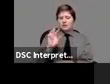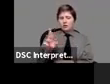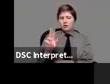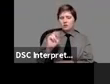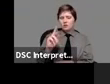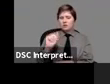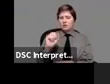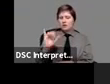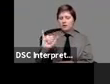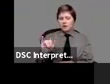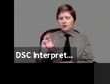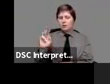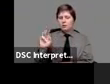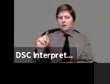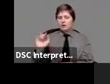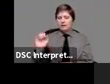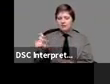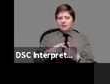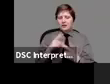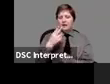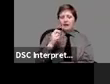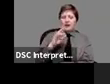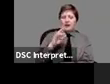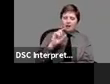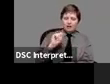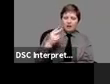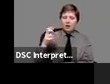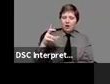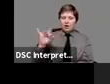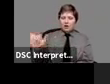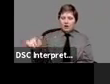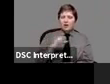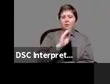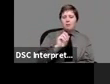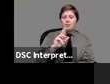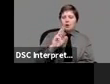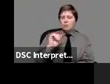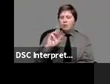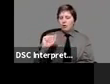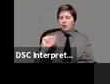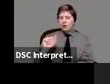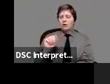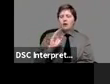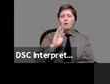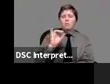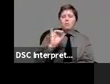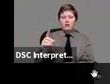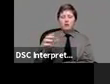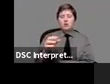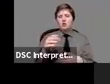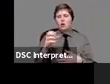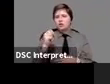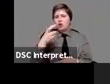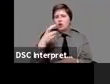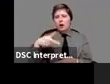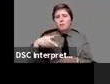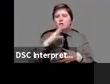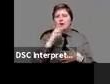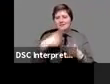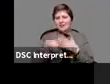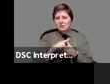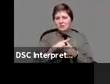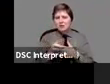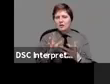Watkins and Harriet Hardy and Barbara Boyd. And so Shop Talk is next week, and talking